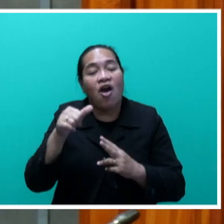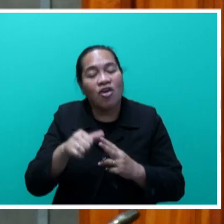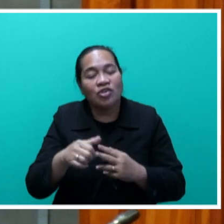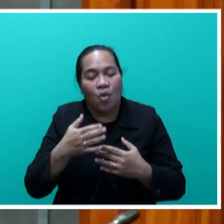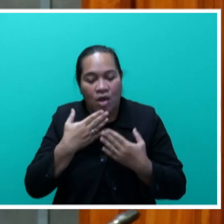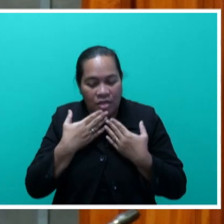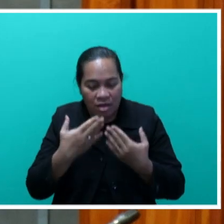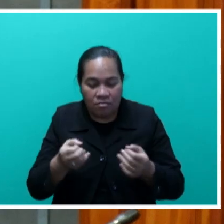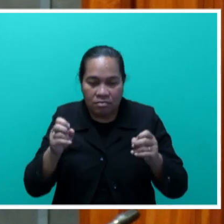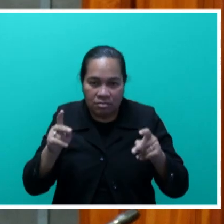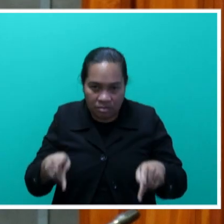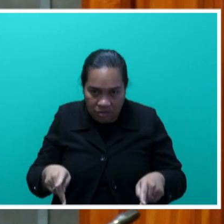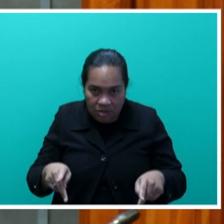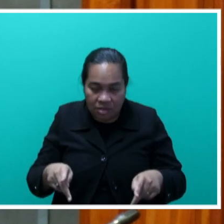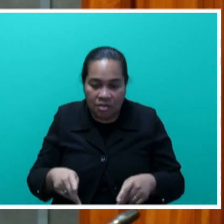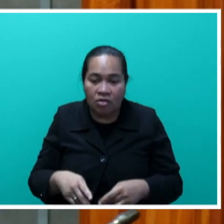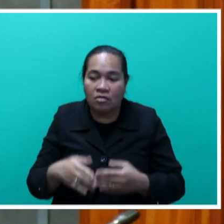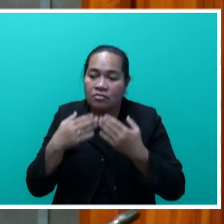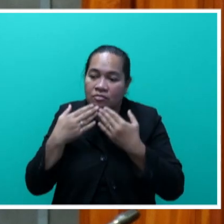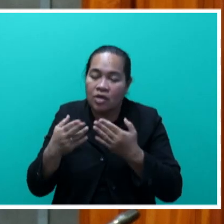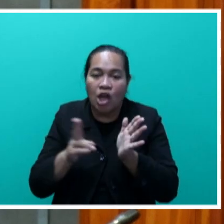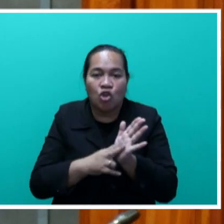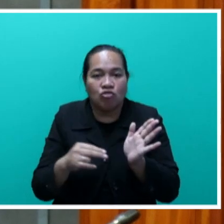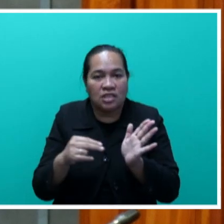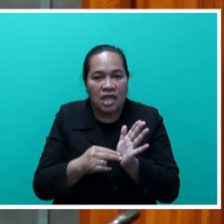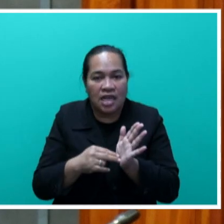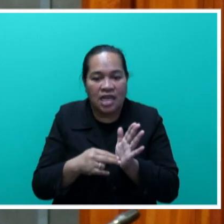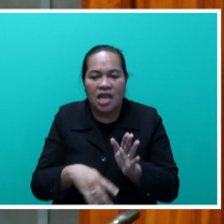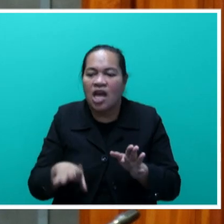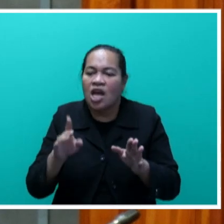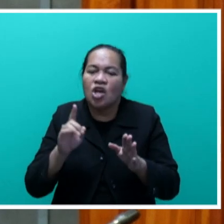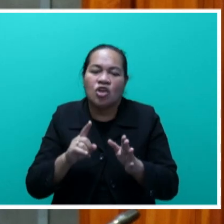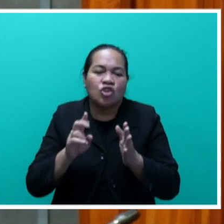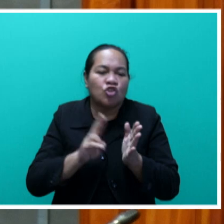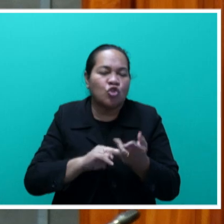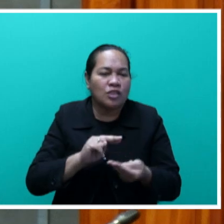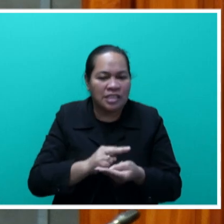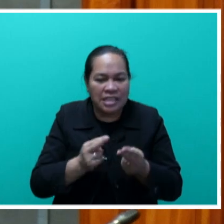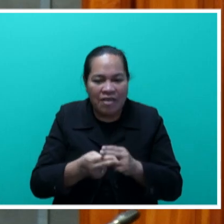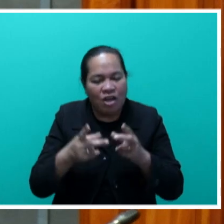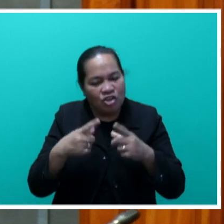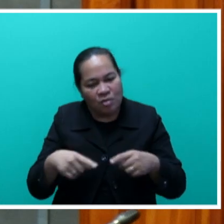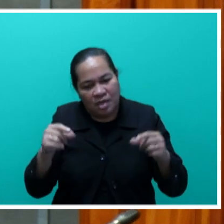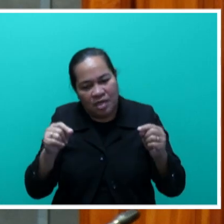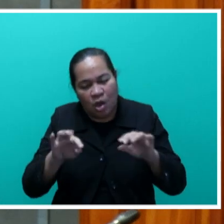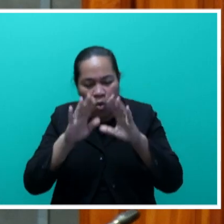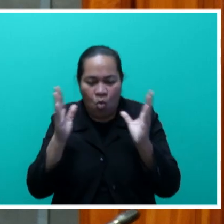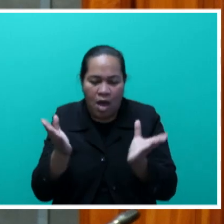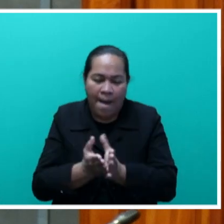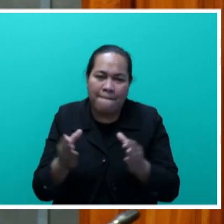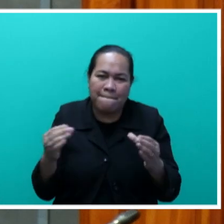opportunity to acknowledge the New Zealand government, UNICEF, UNESCO, Japanese governments, the World Bank, and other development